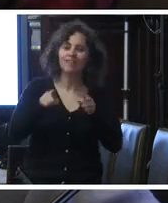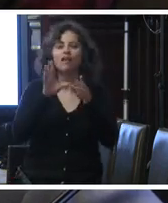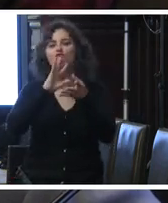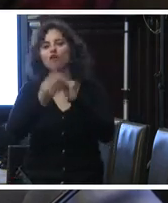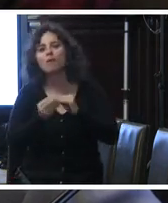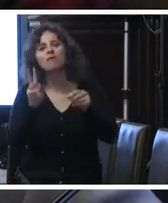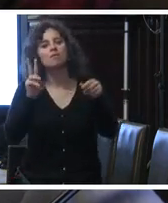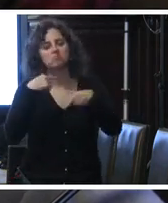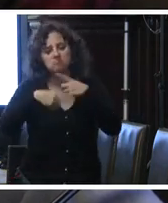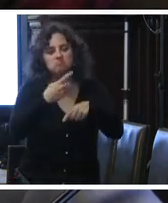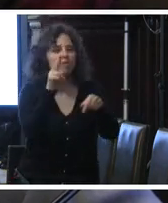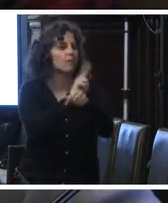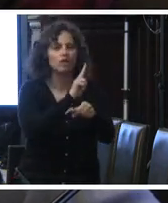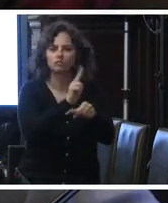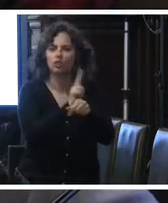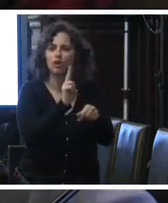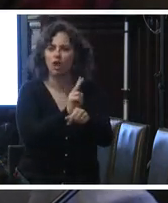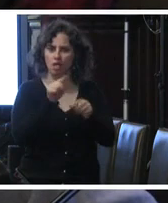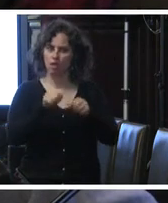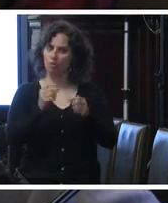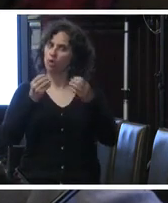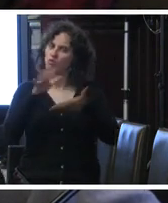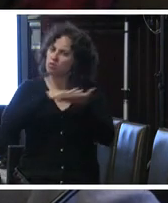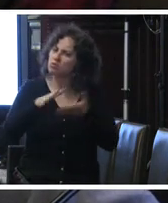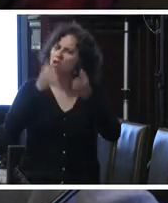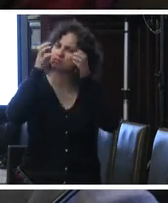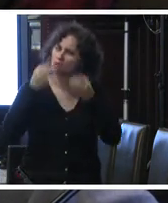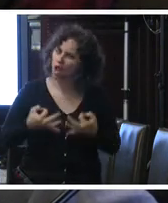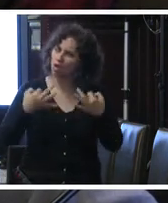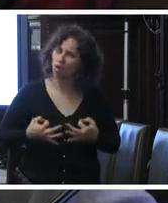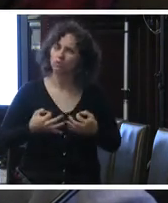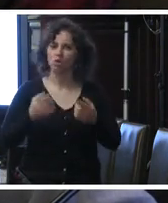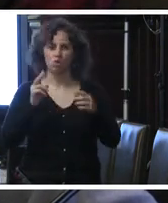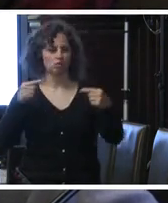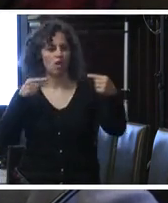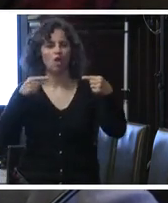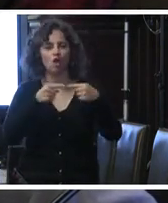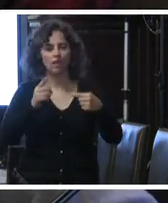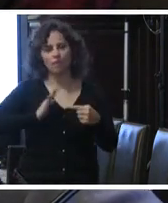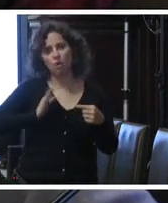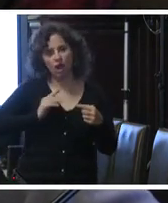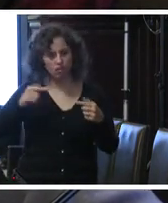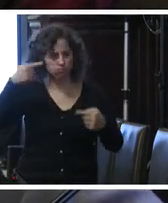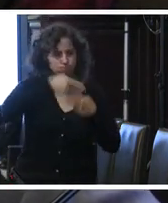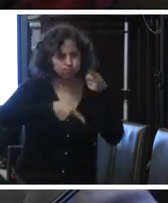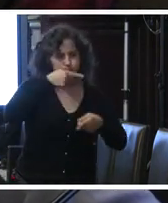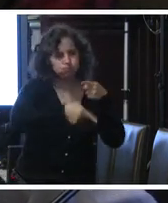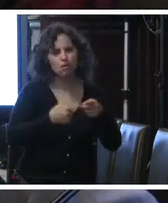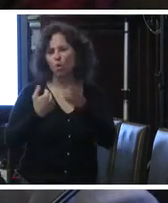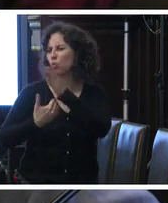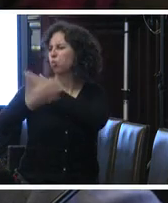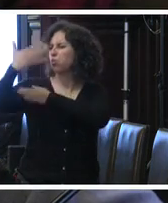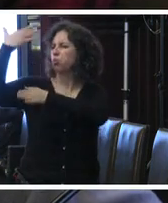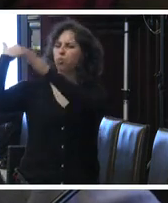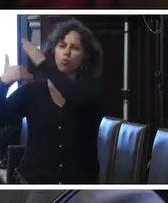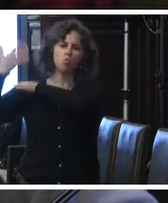because it's a very serious one. Attacks against women from time immemorial, and